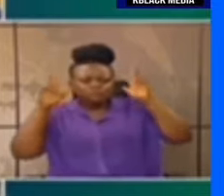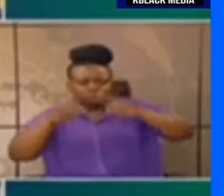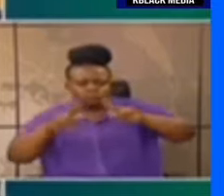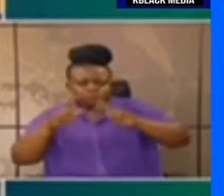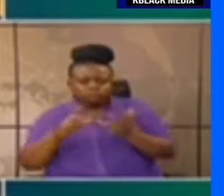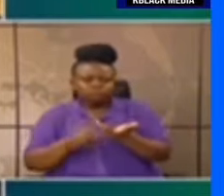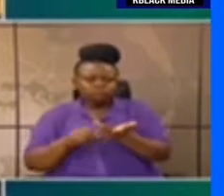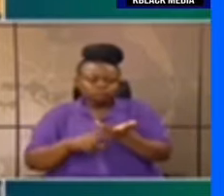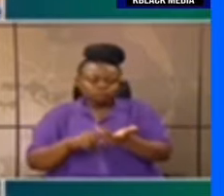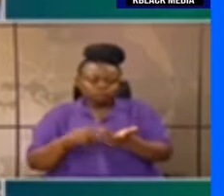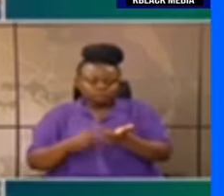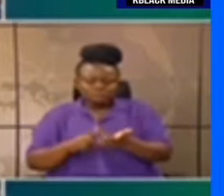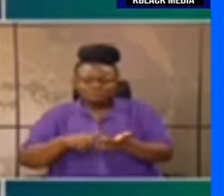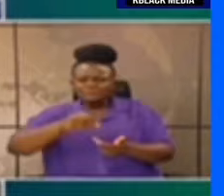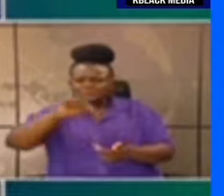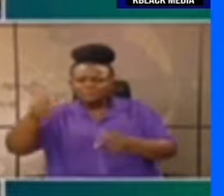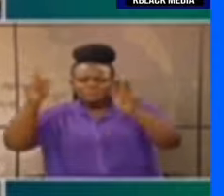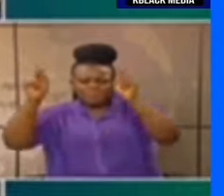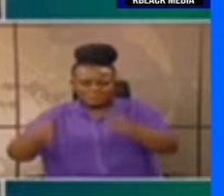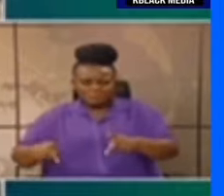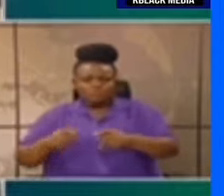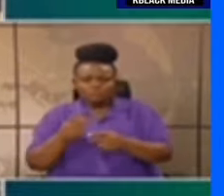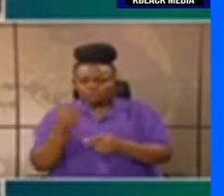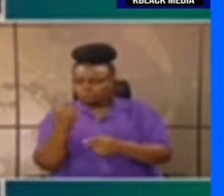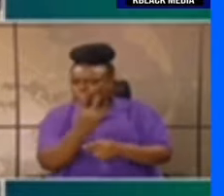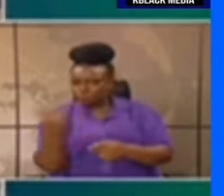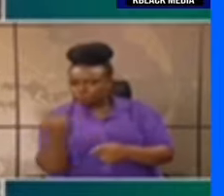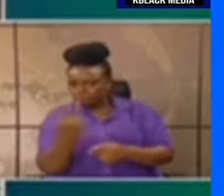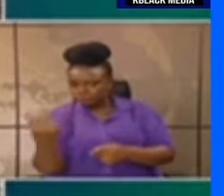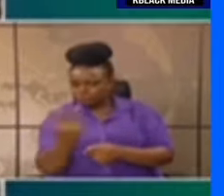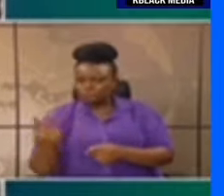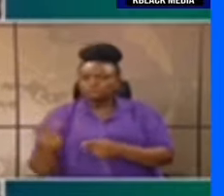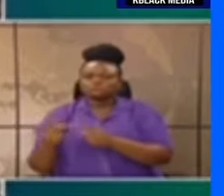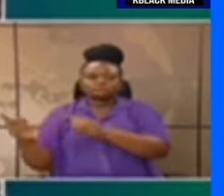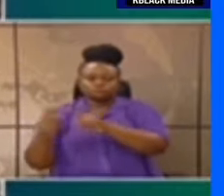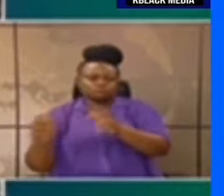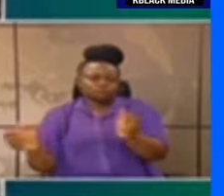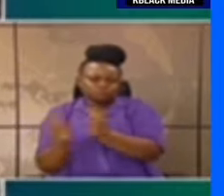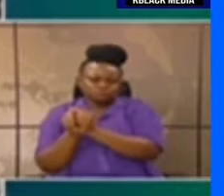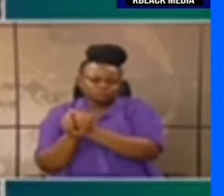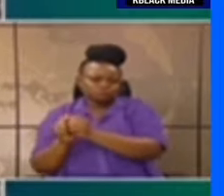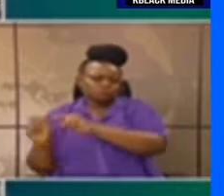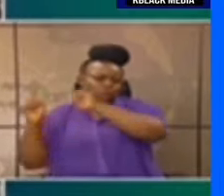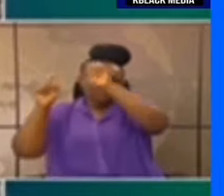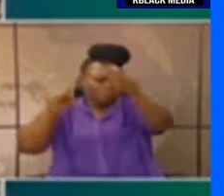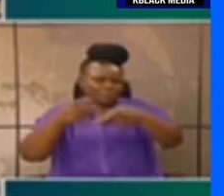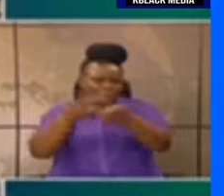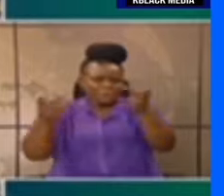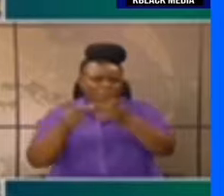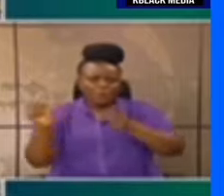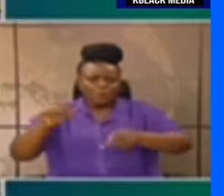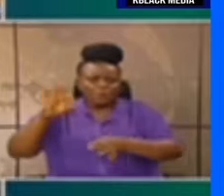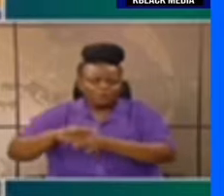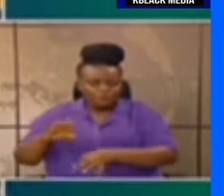Dr. Kabiru, and an class your home. One of the complicated a war, a digital almost no